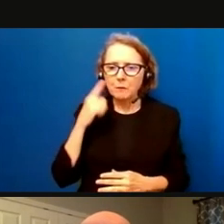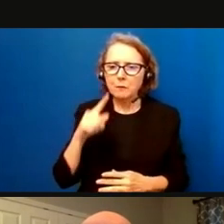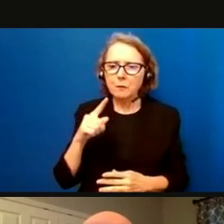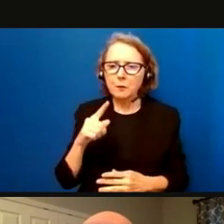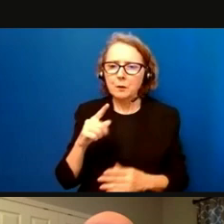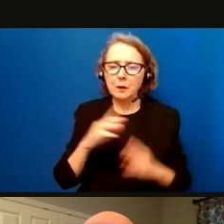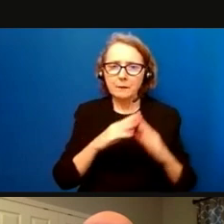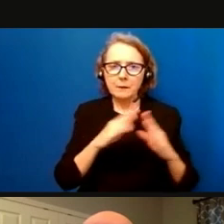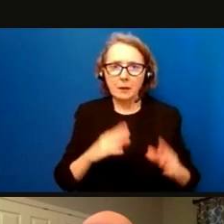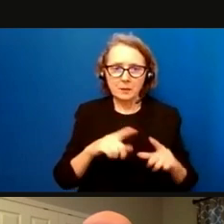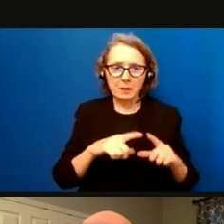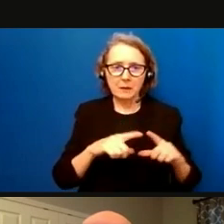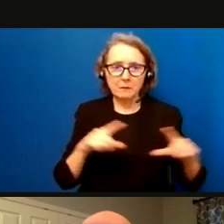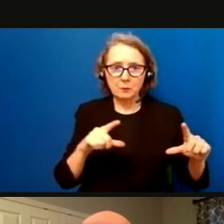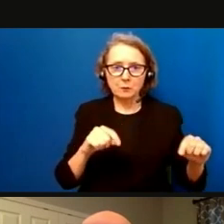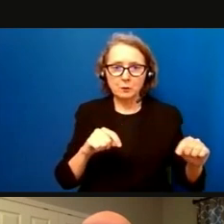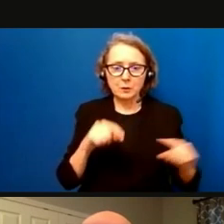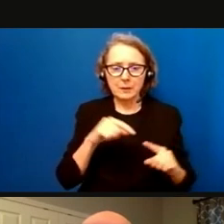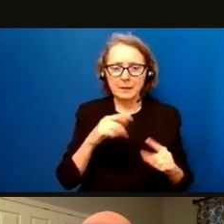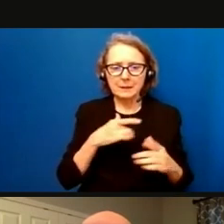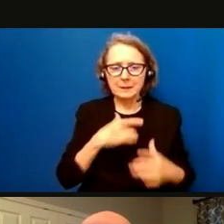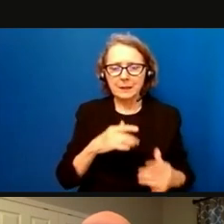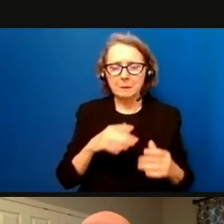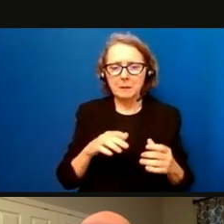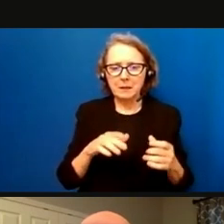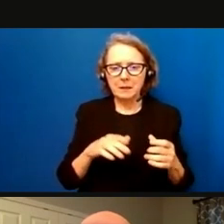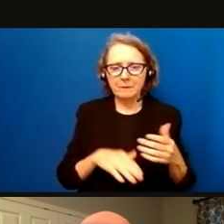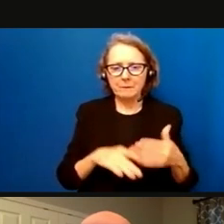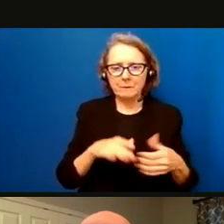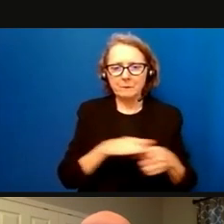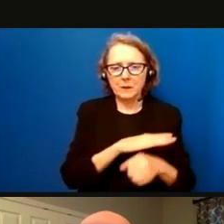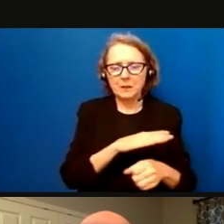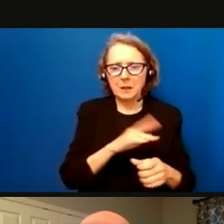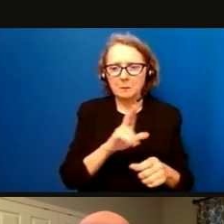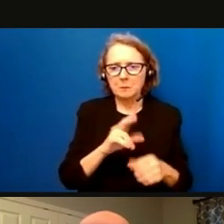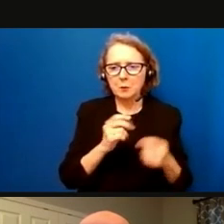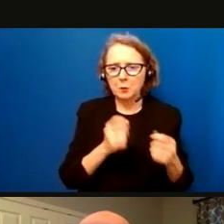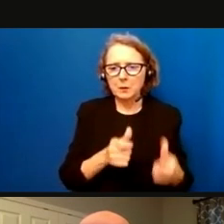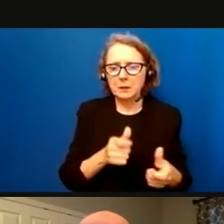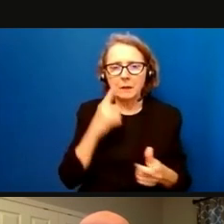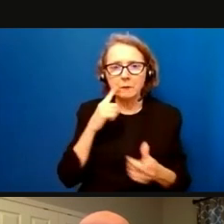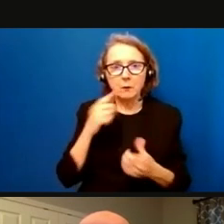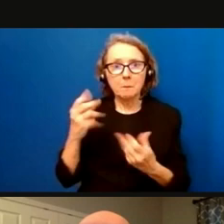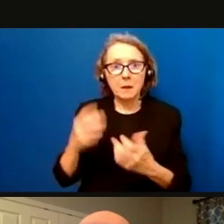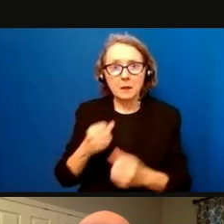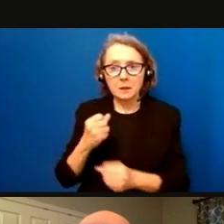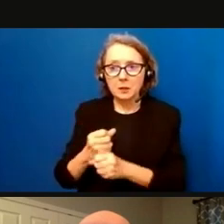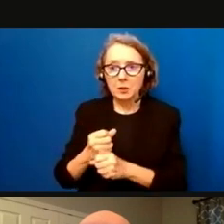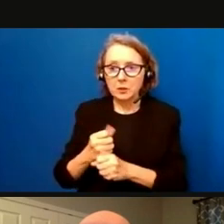for the housing vouchers, those tend to get filled up really quickly. And for years, there used to be like a